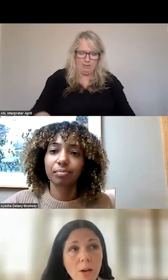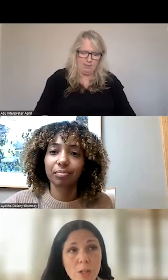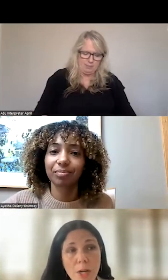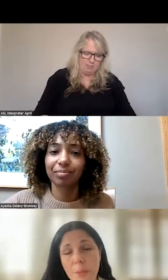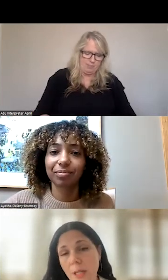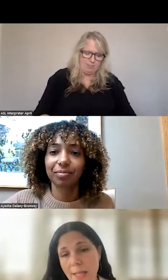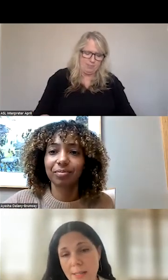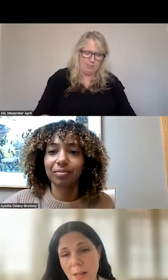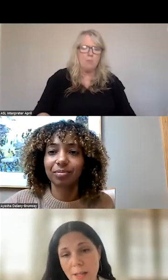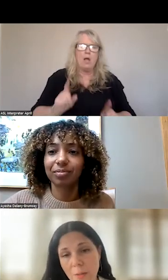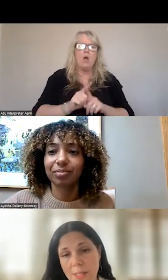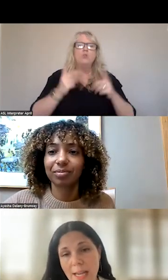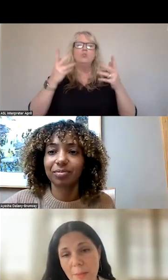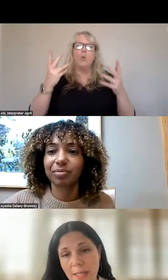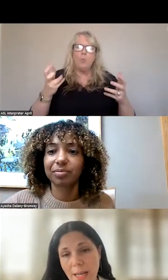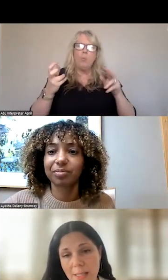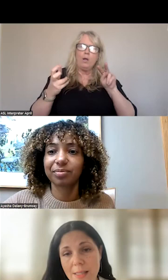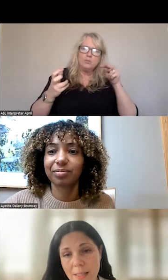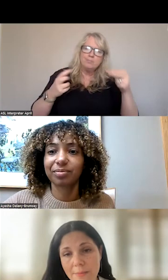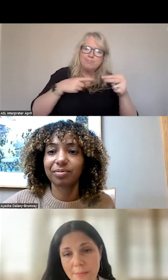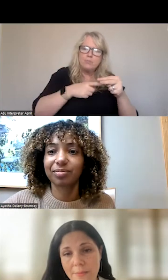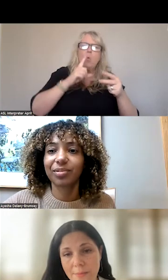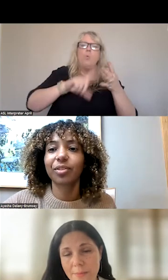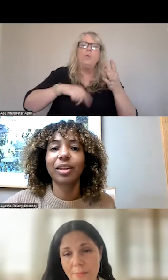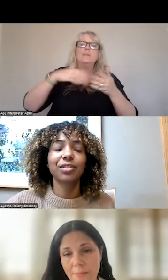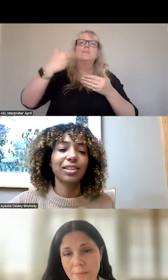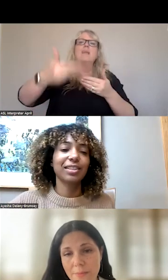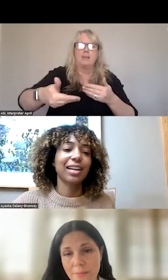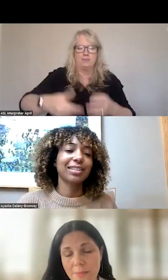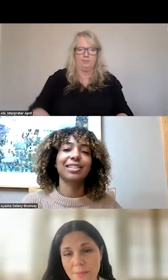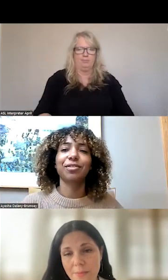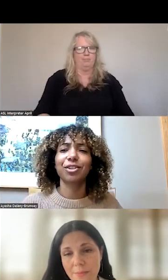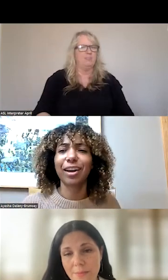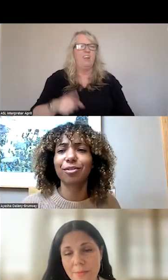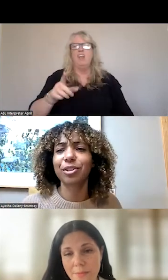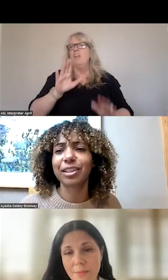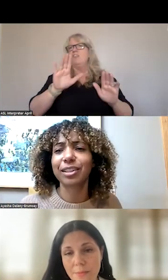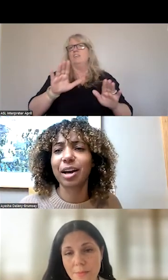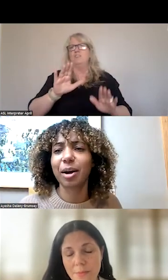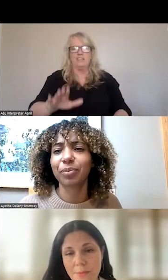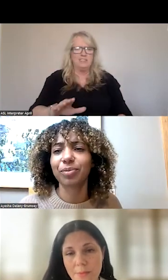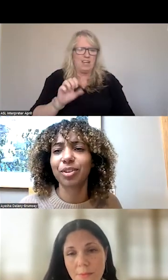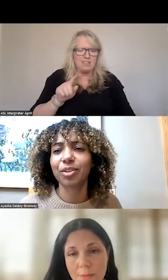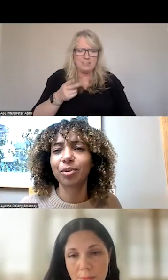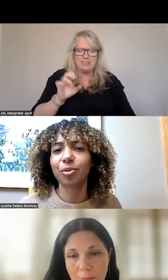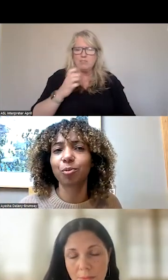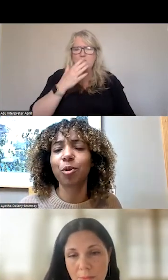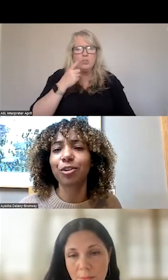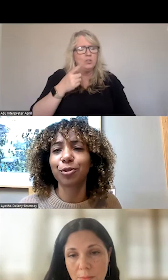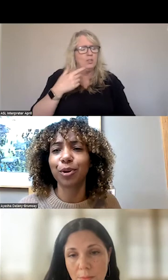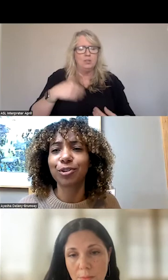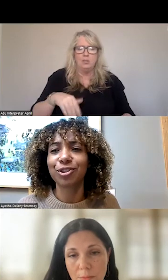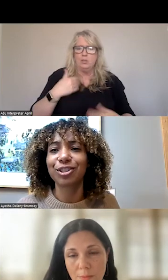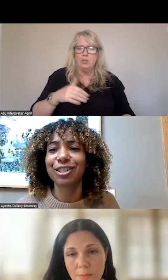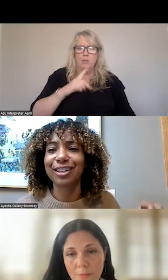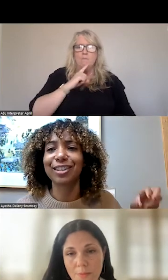But I also want to put a lens on what's happening next. That's fantastic, Stephanie. You've had a really